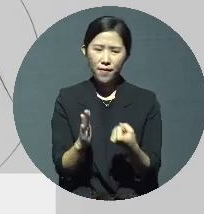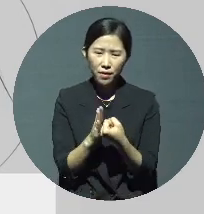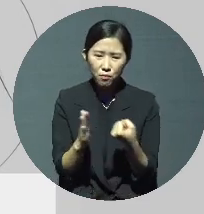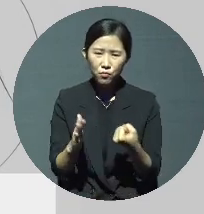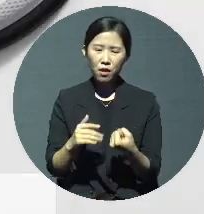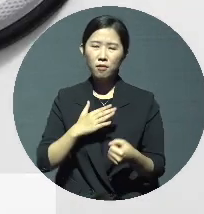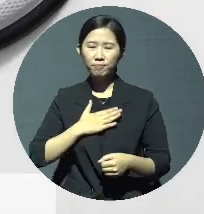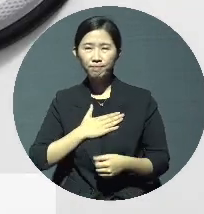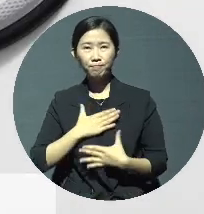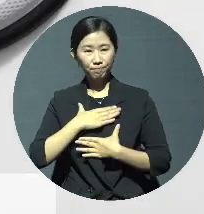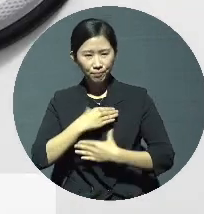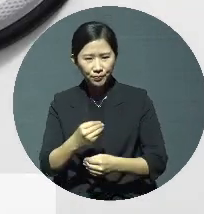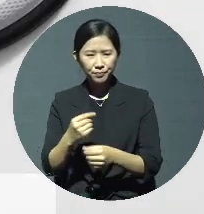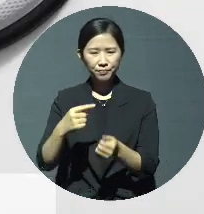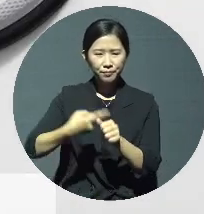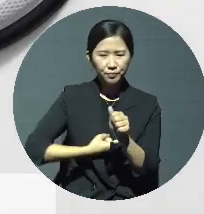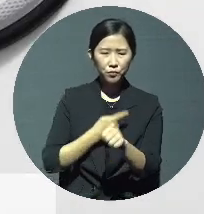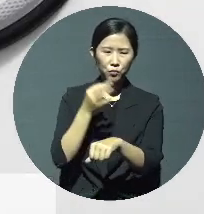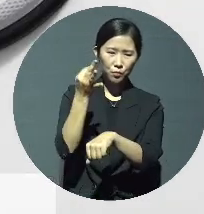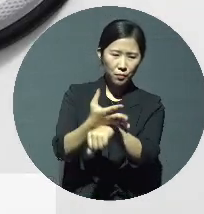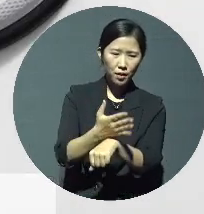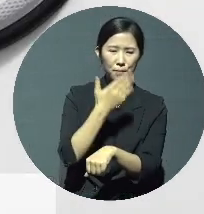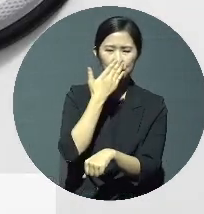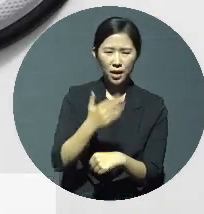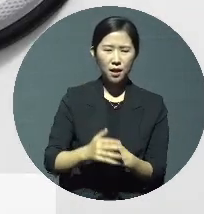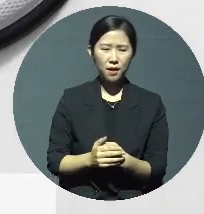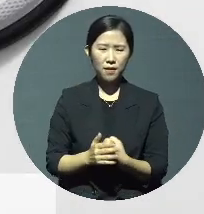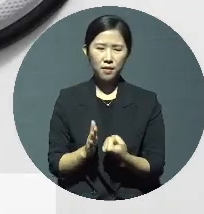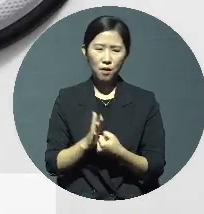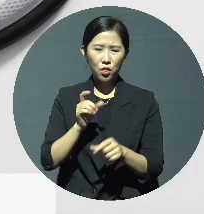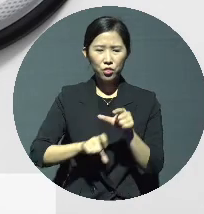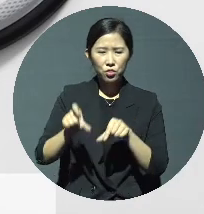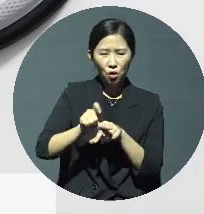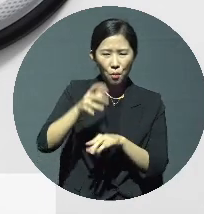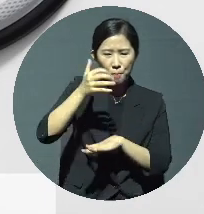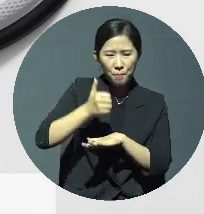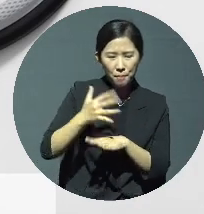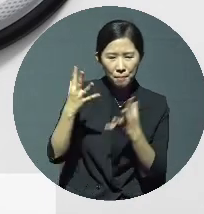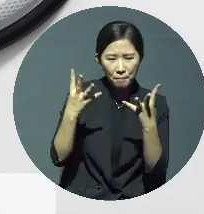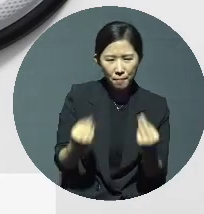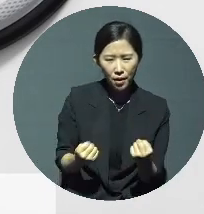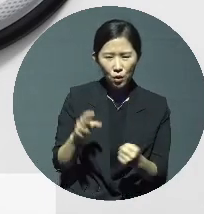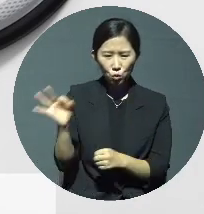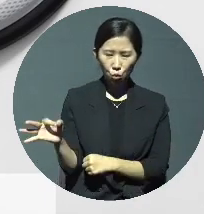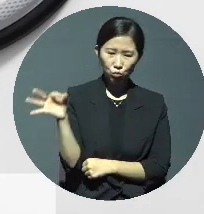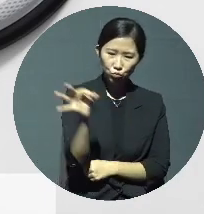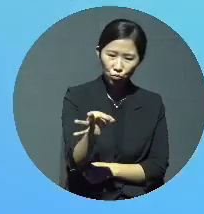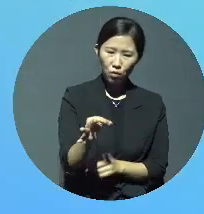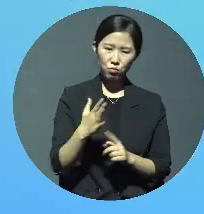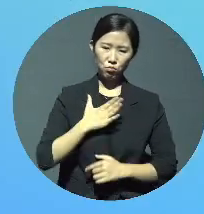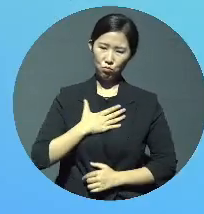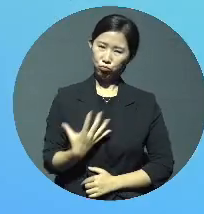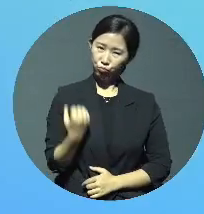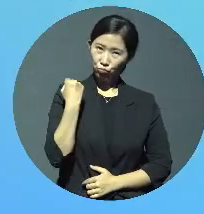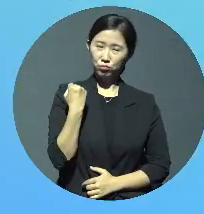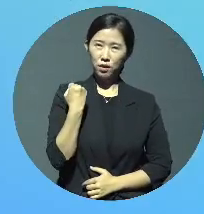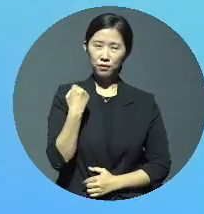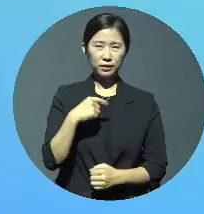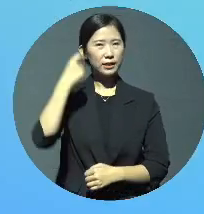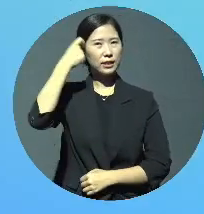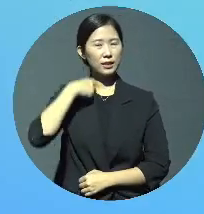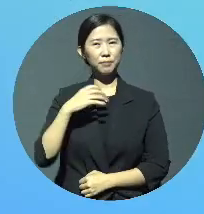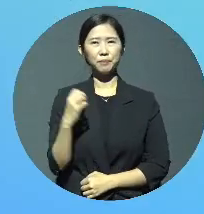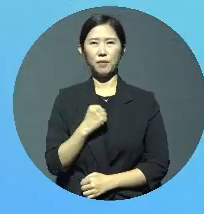the design process so they have more ownership over the final result and want to keep it and use it for longer.